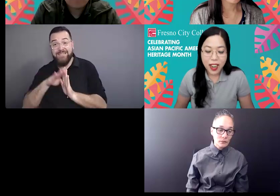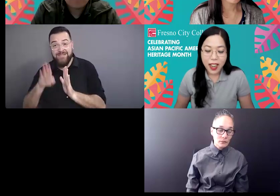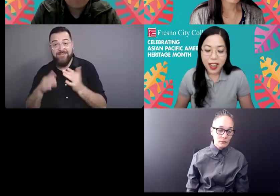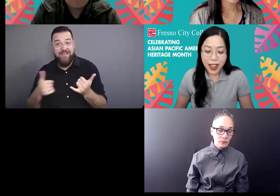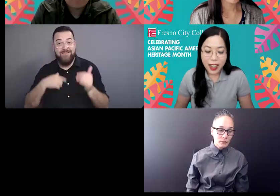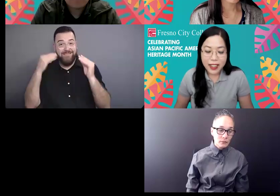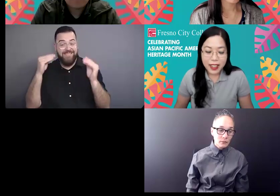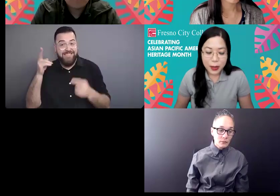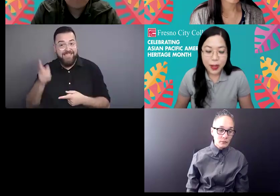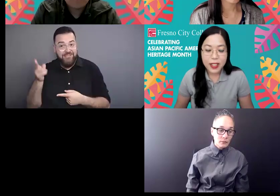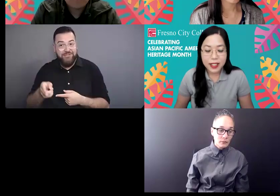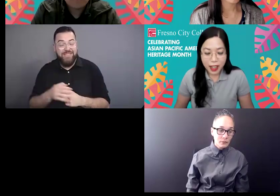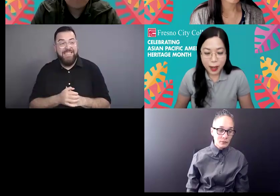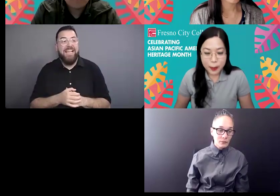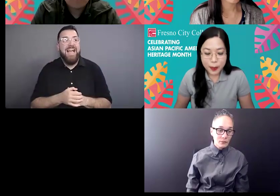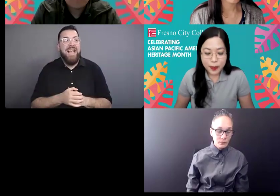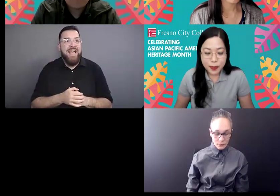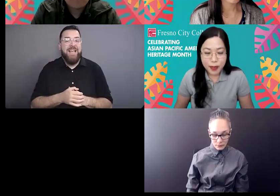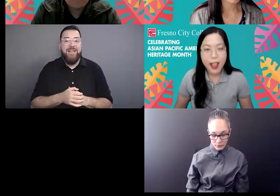instructor. And it was